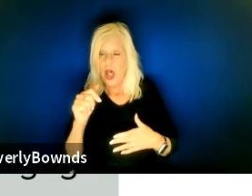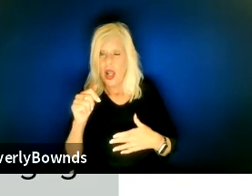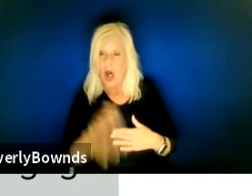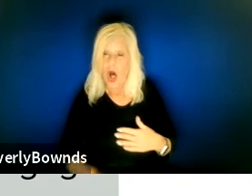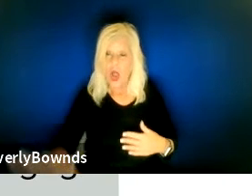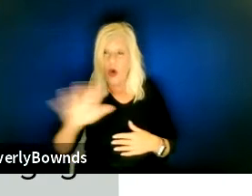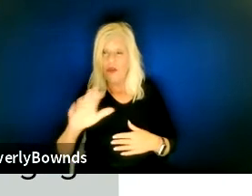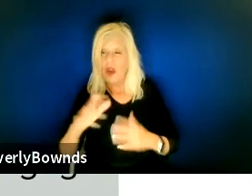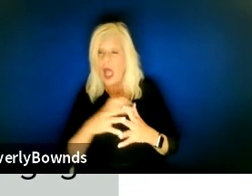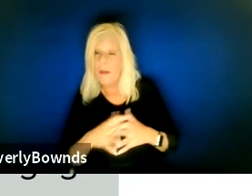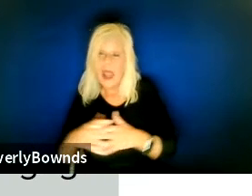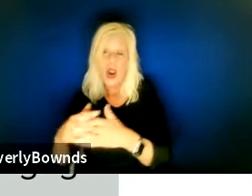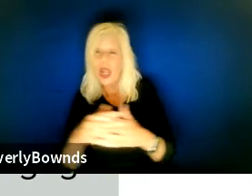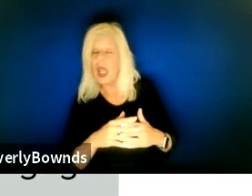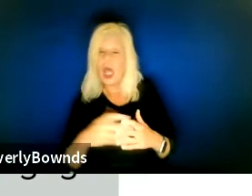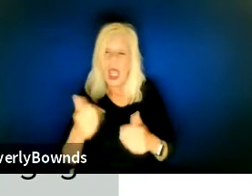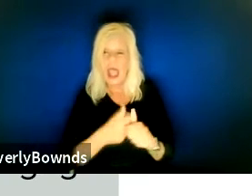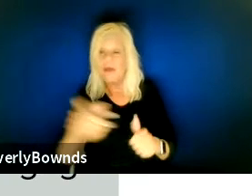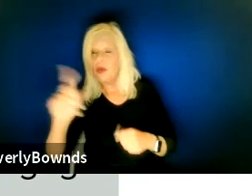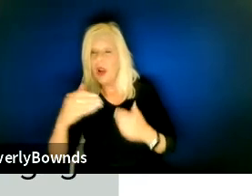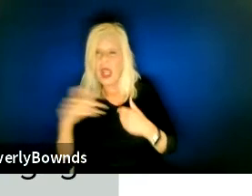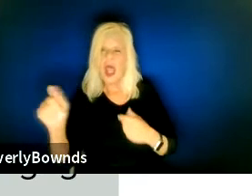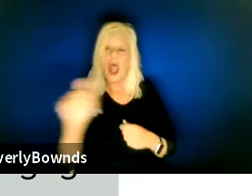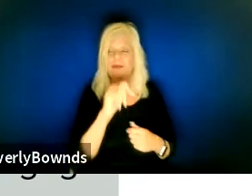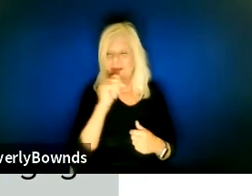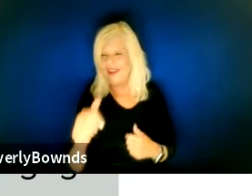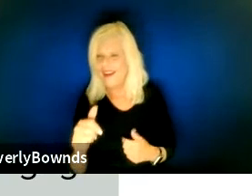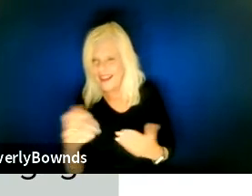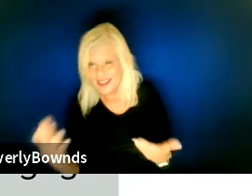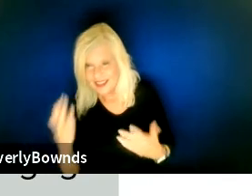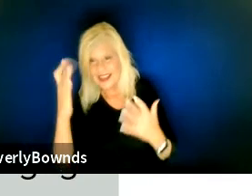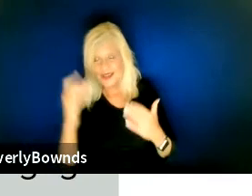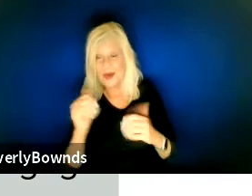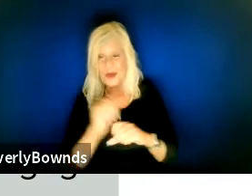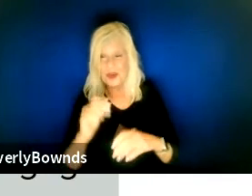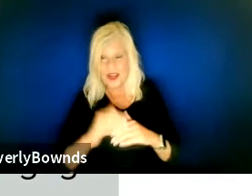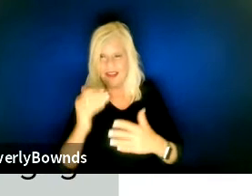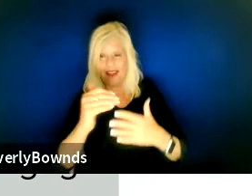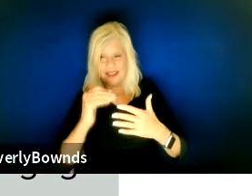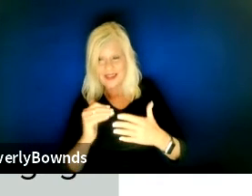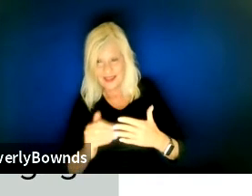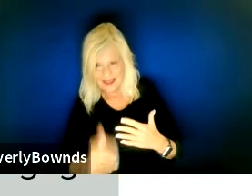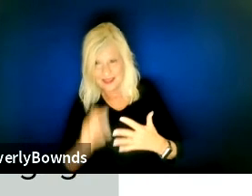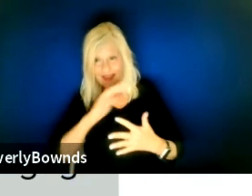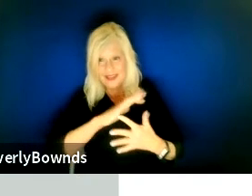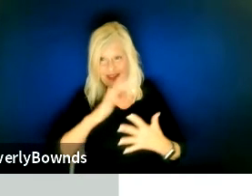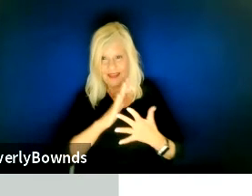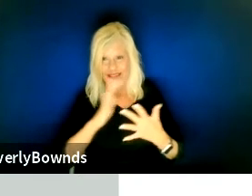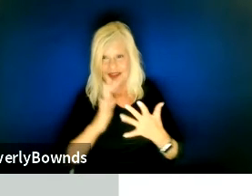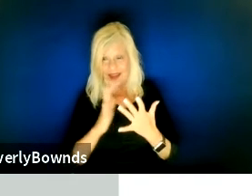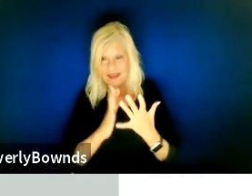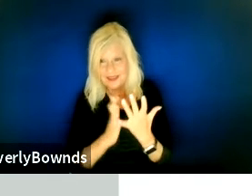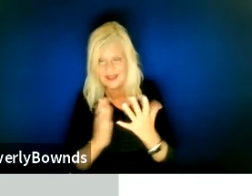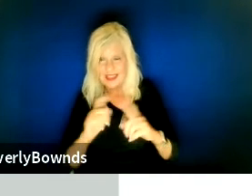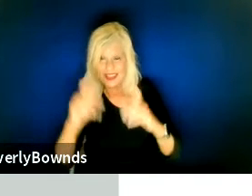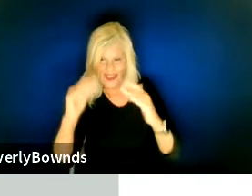in every rural location. So that is why we are working on categorizing at 5 levels. I'm not going to read